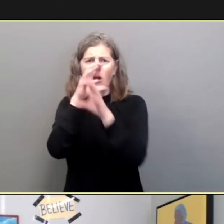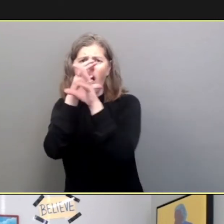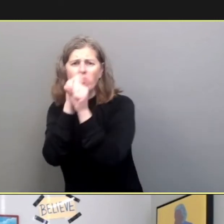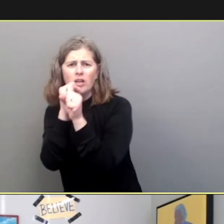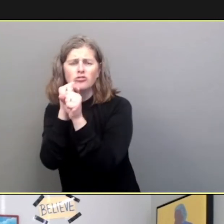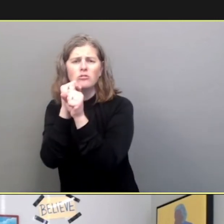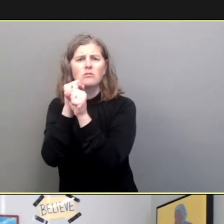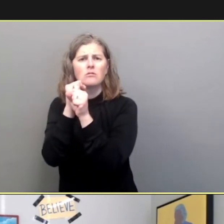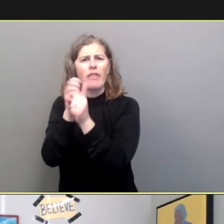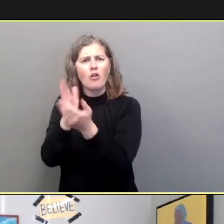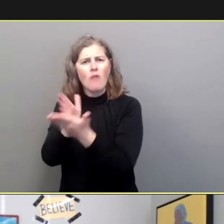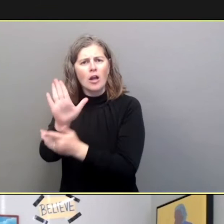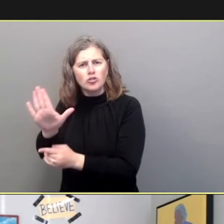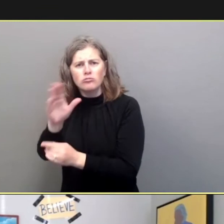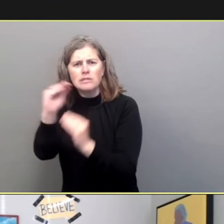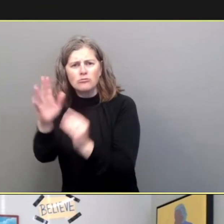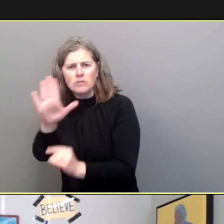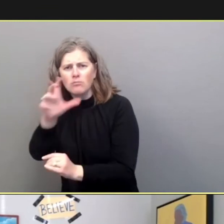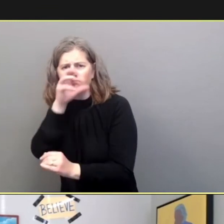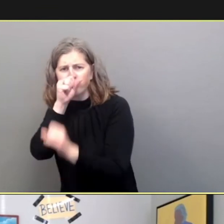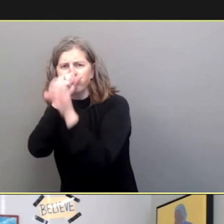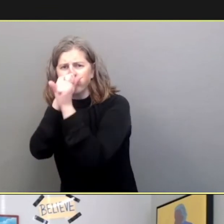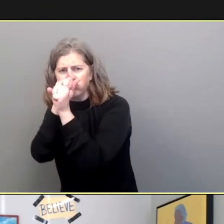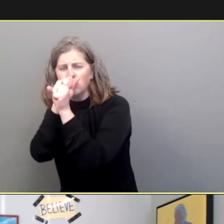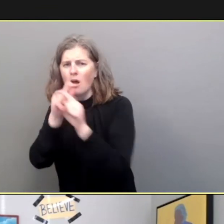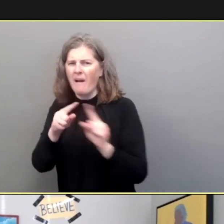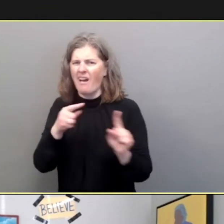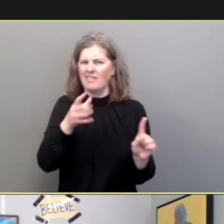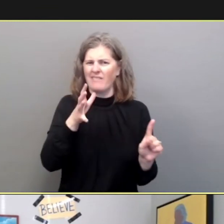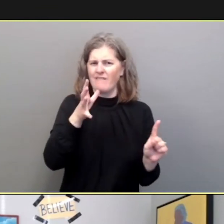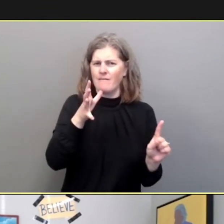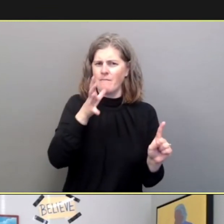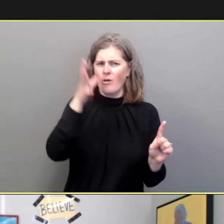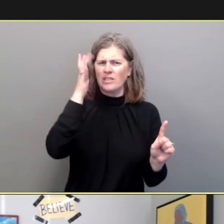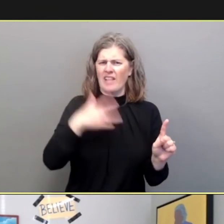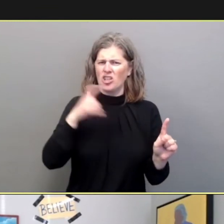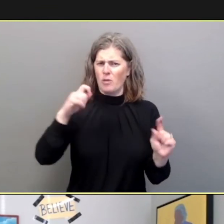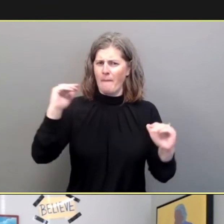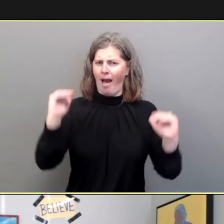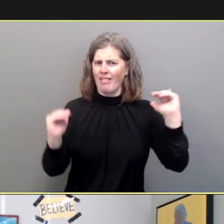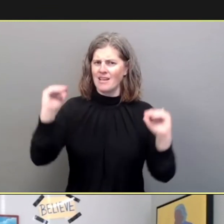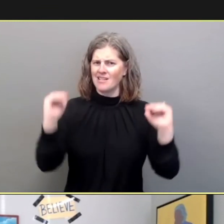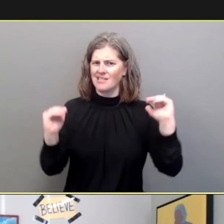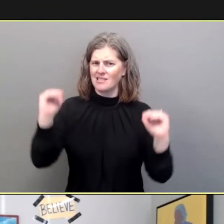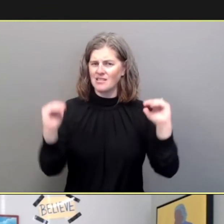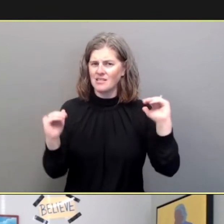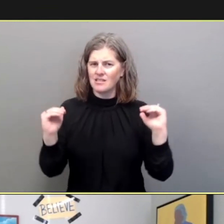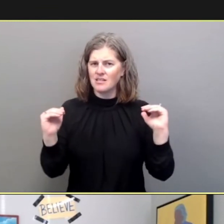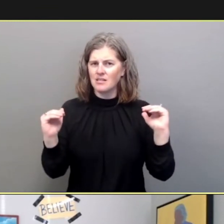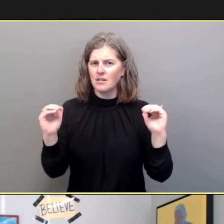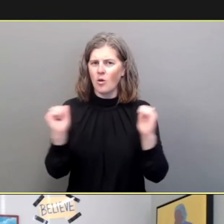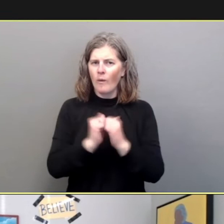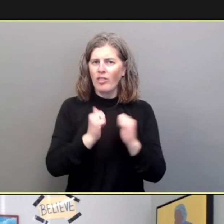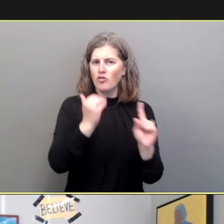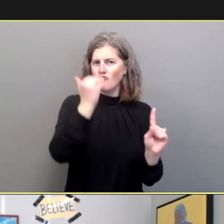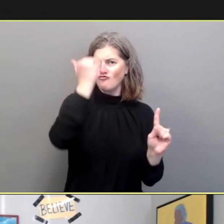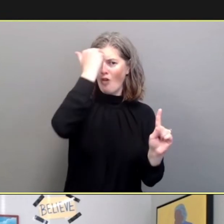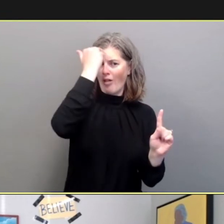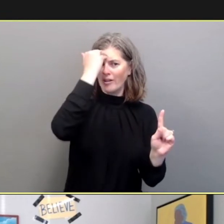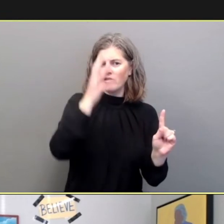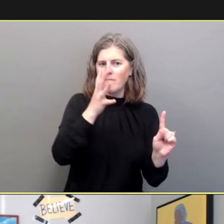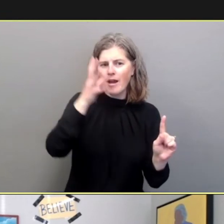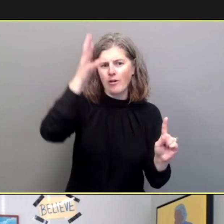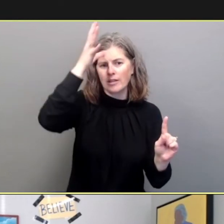there's a right to confidentiality, but then they felt that it should be balanced with knowledge of parents being